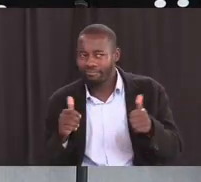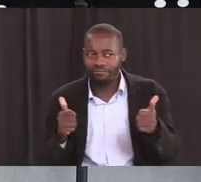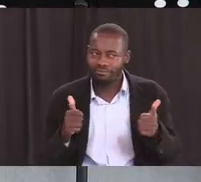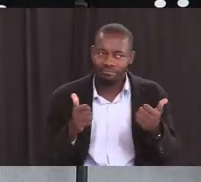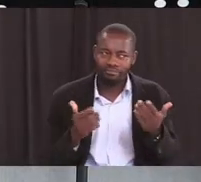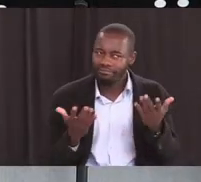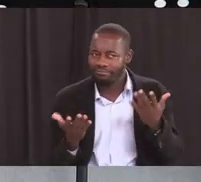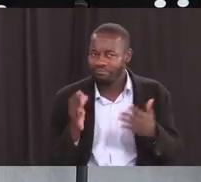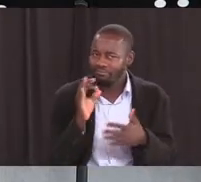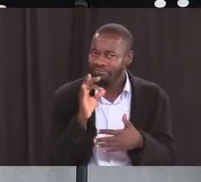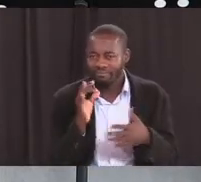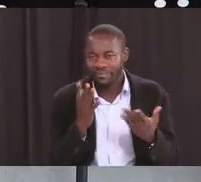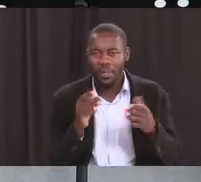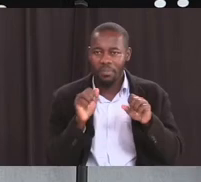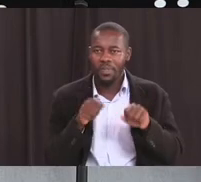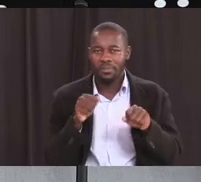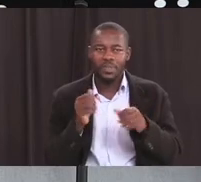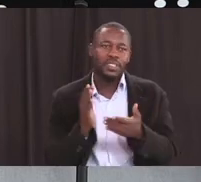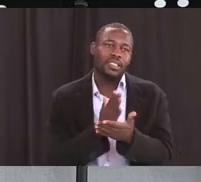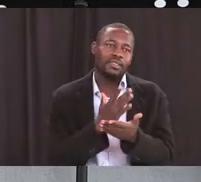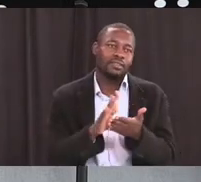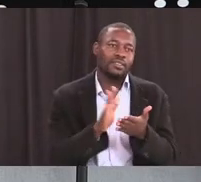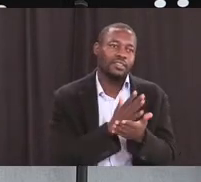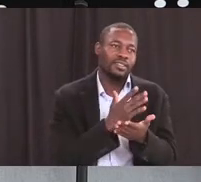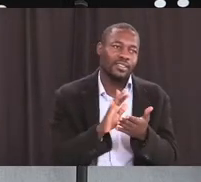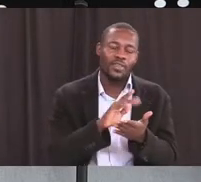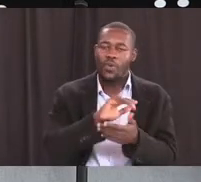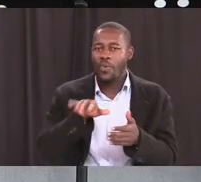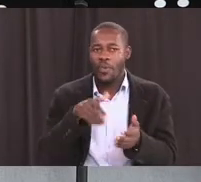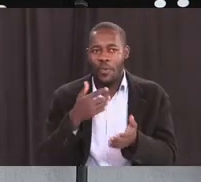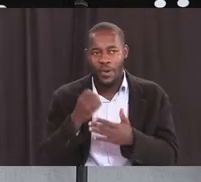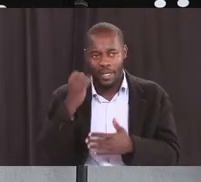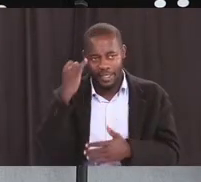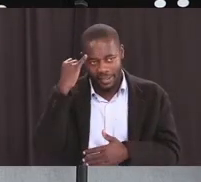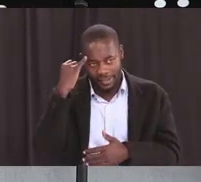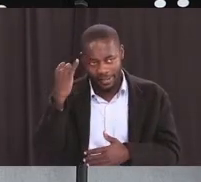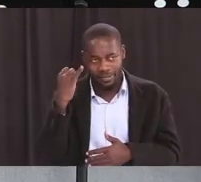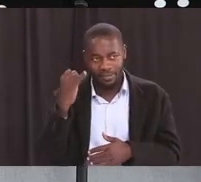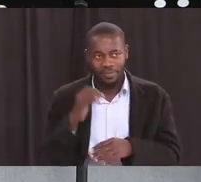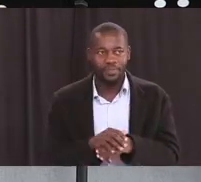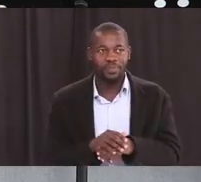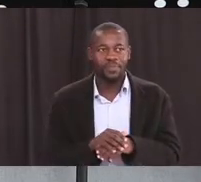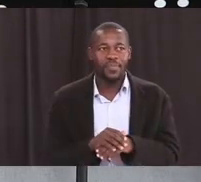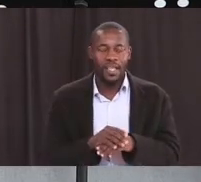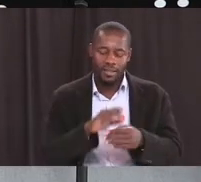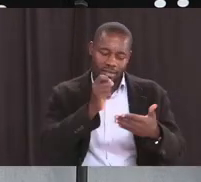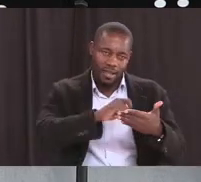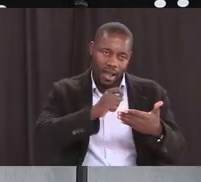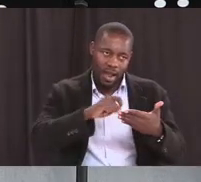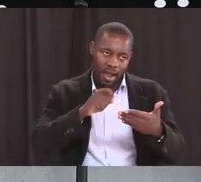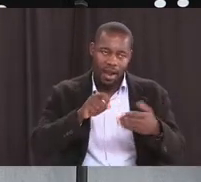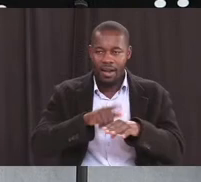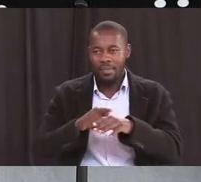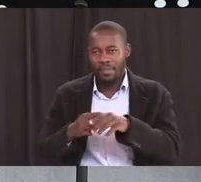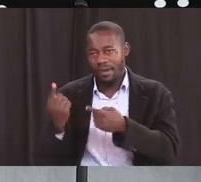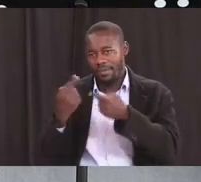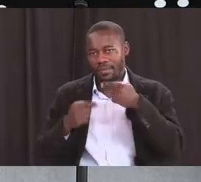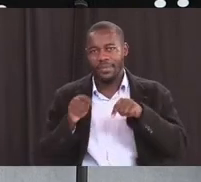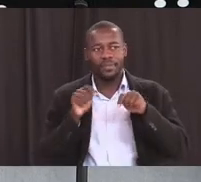relevant for people who are joining us and who are new to our community. So please do sign up for newcomers